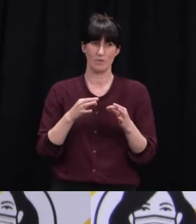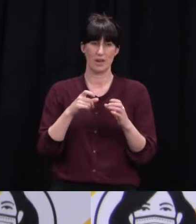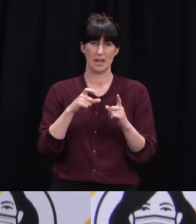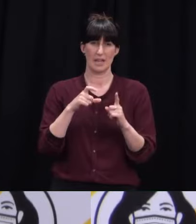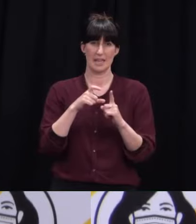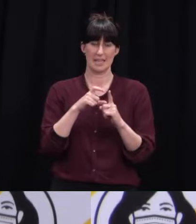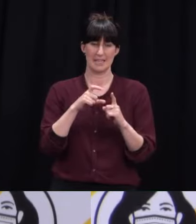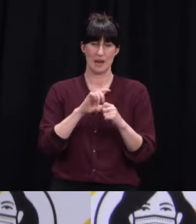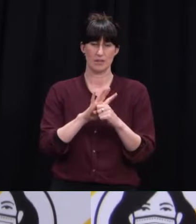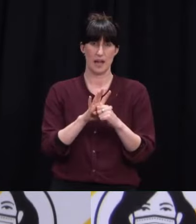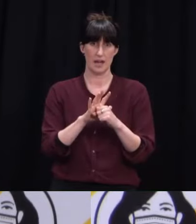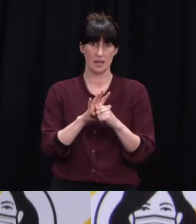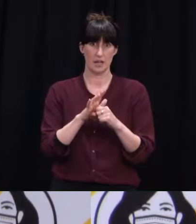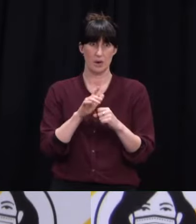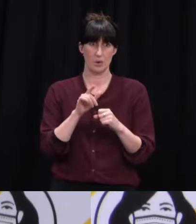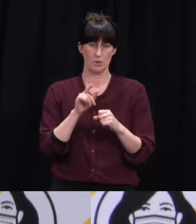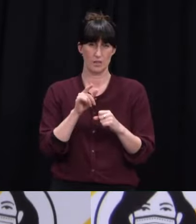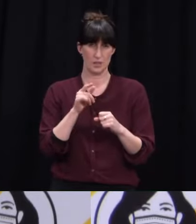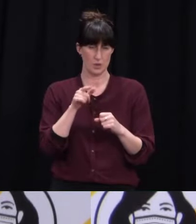interest this early on?